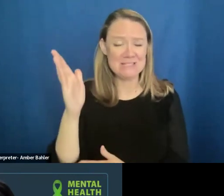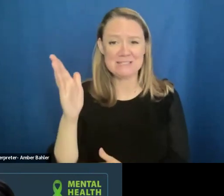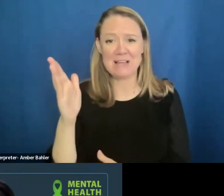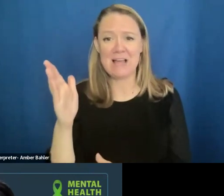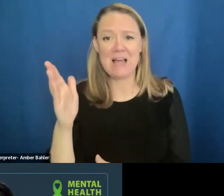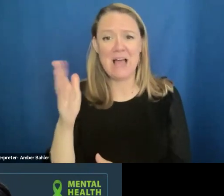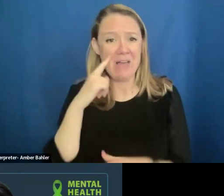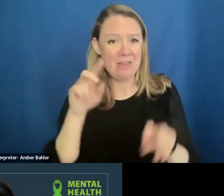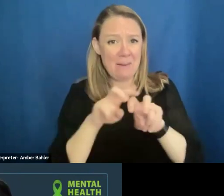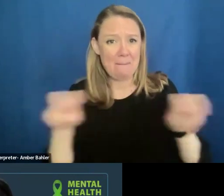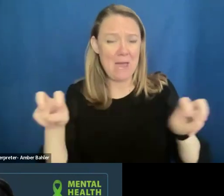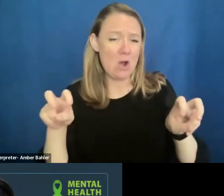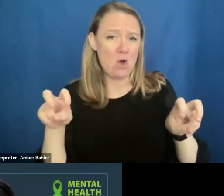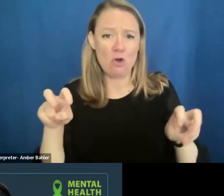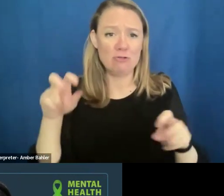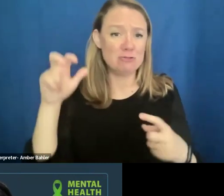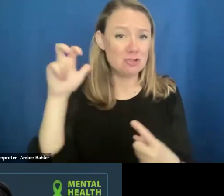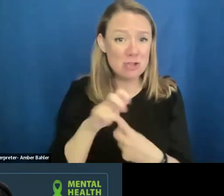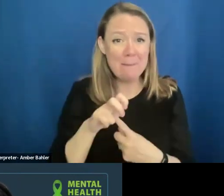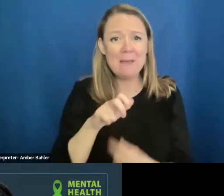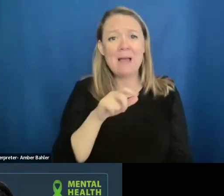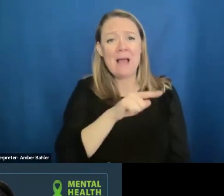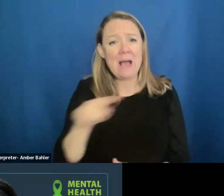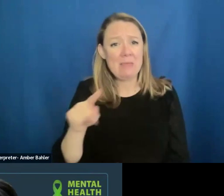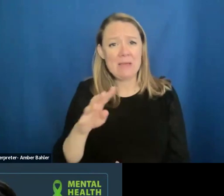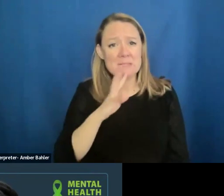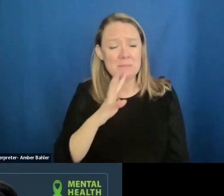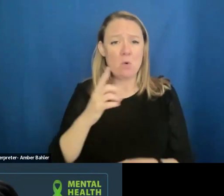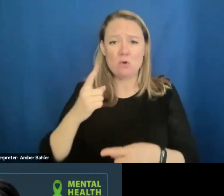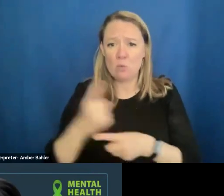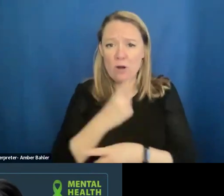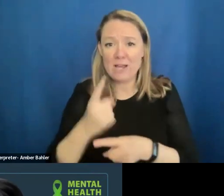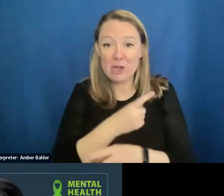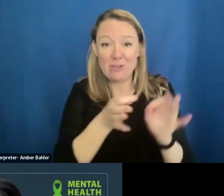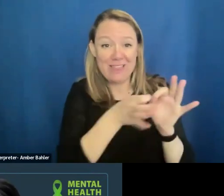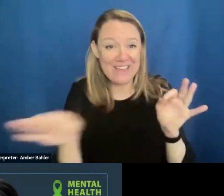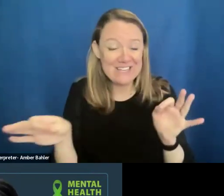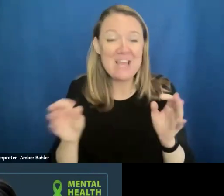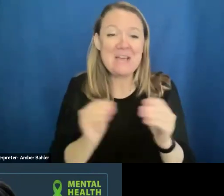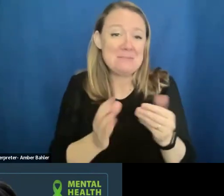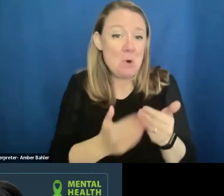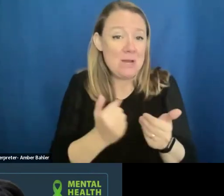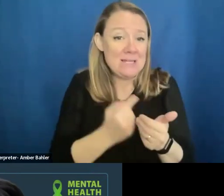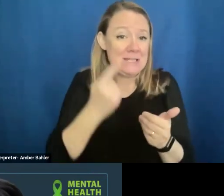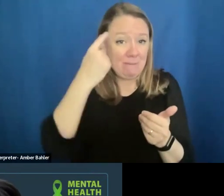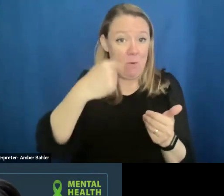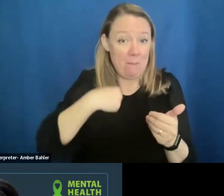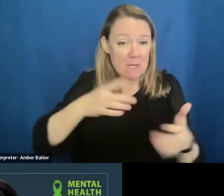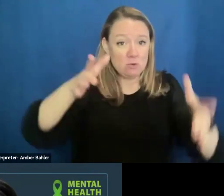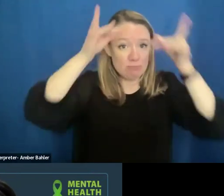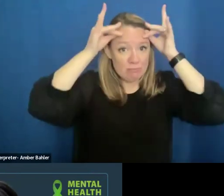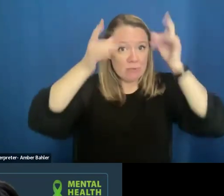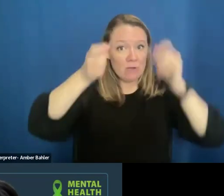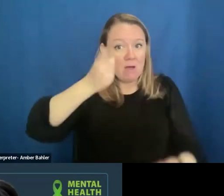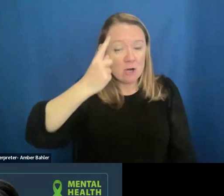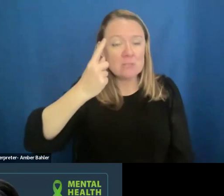they spoke in plain language, which is a lot easier to absorb for me and the community rather than very often the ivory